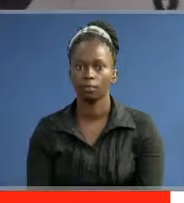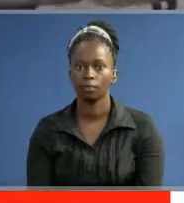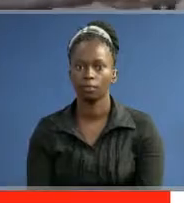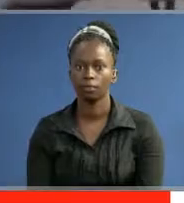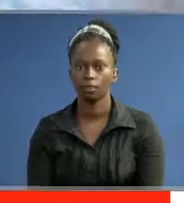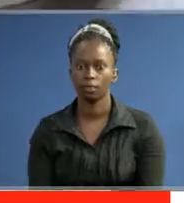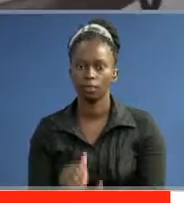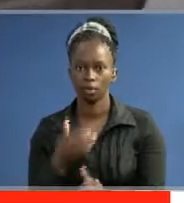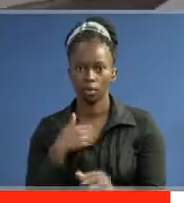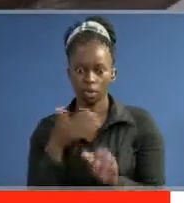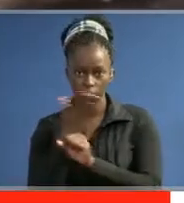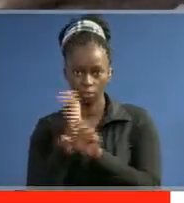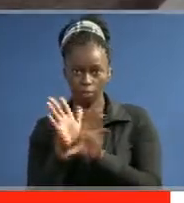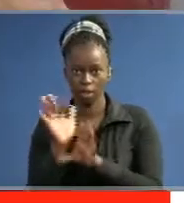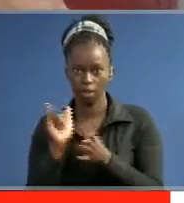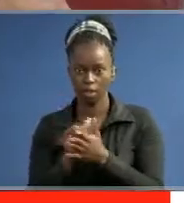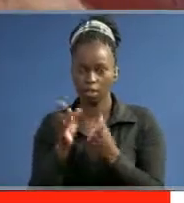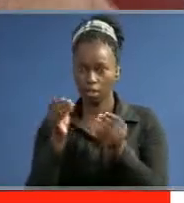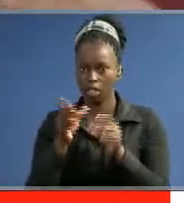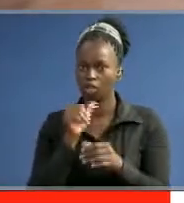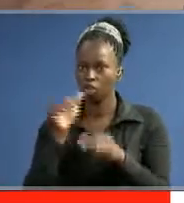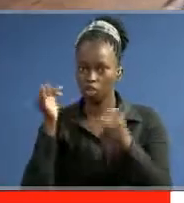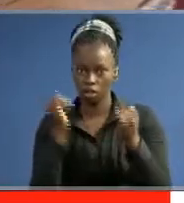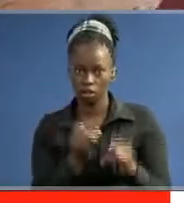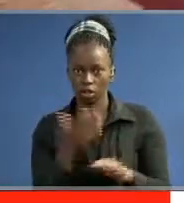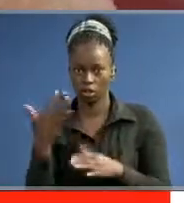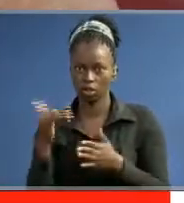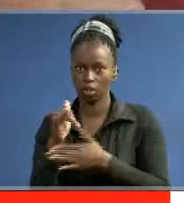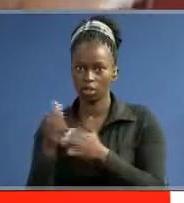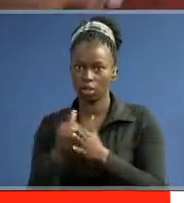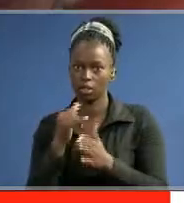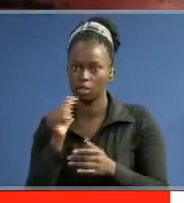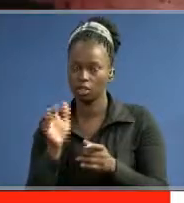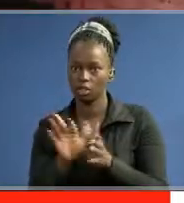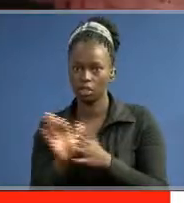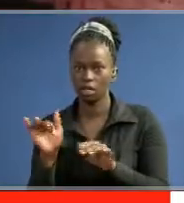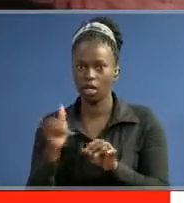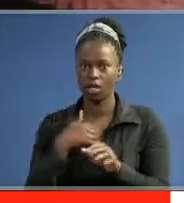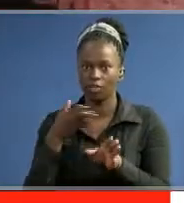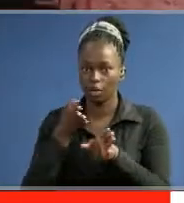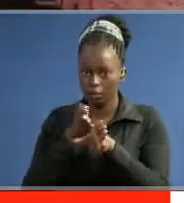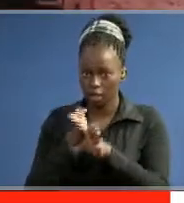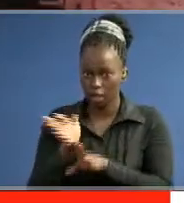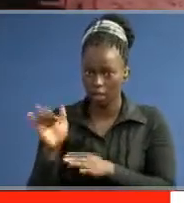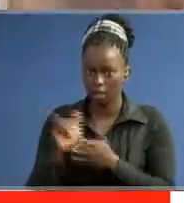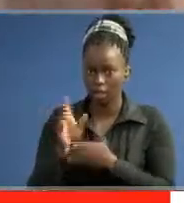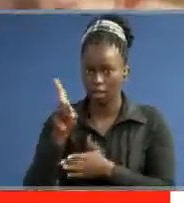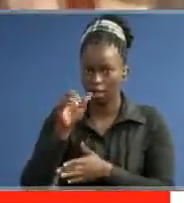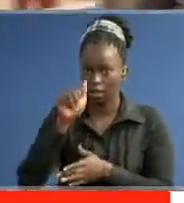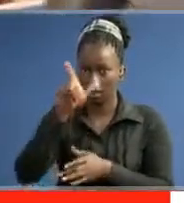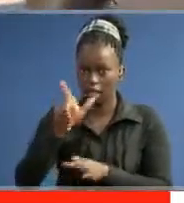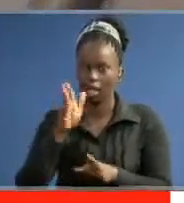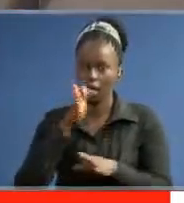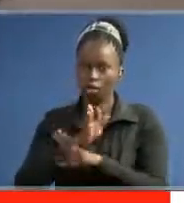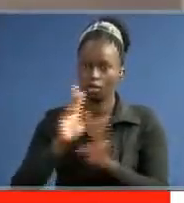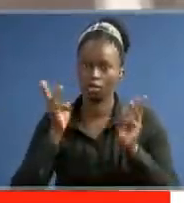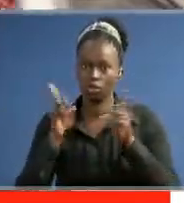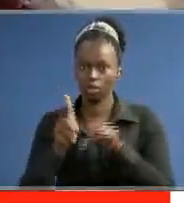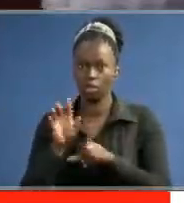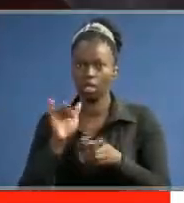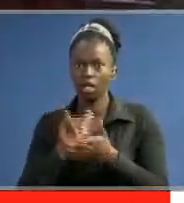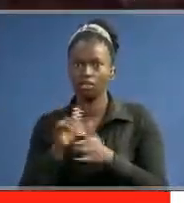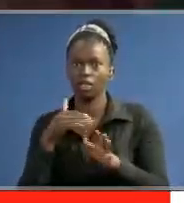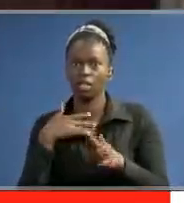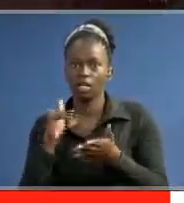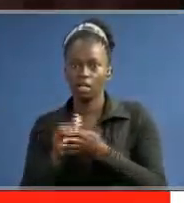Meat consumption is not a new thing, as it is known to be the main delicacy for many across the world. To an extent,